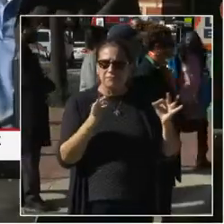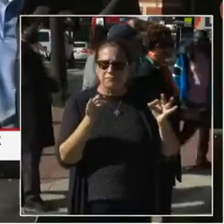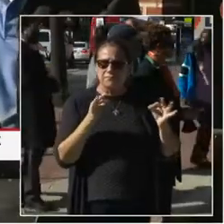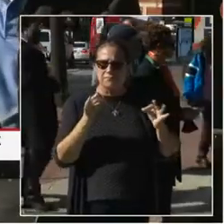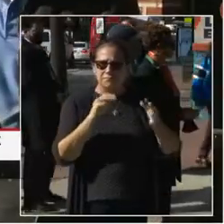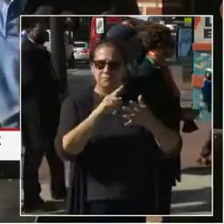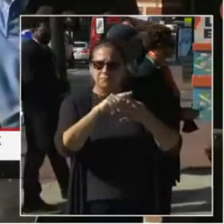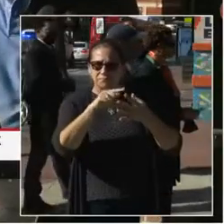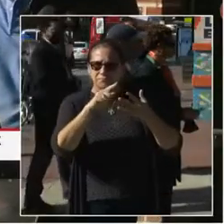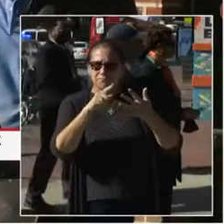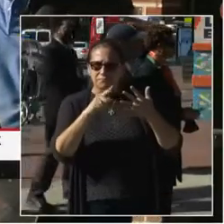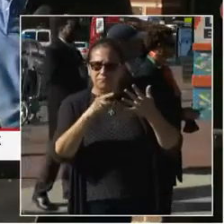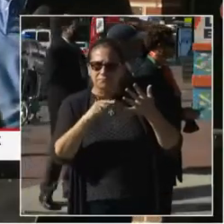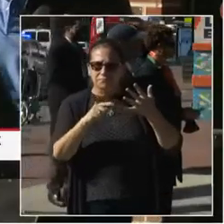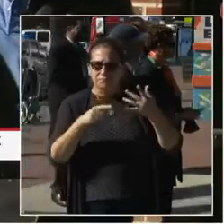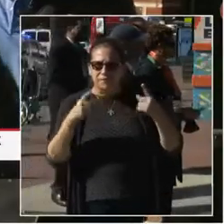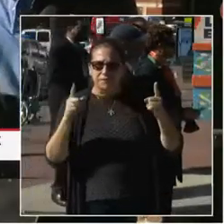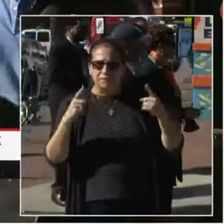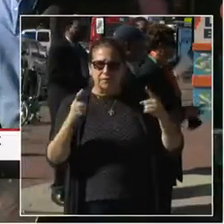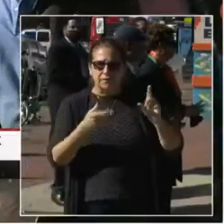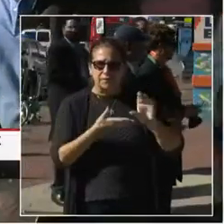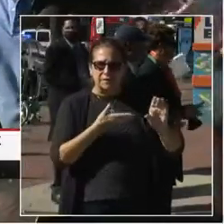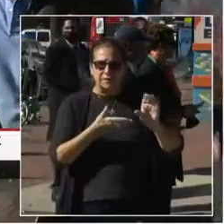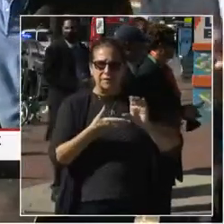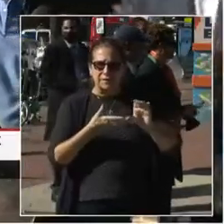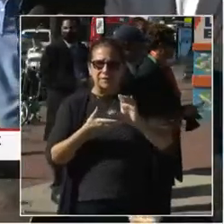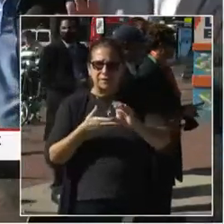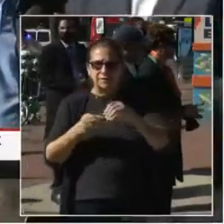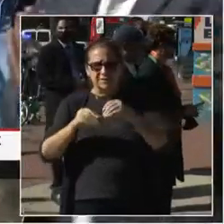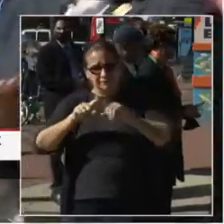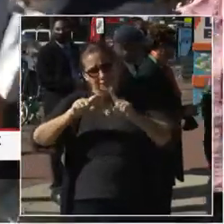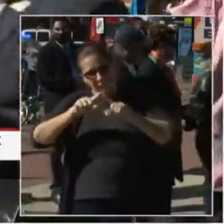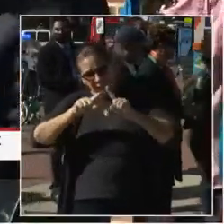exciting, and our businesses deserve it. Thank you.